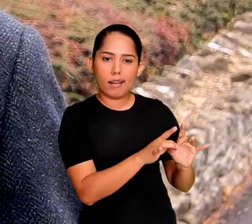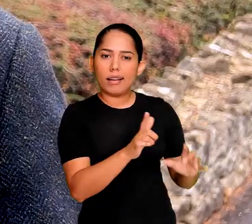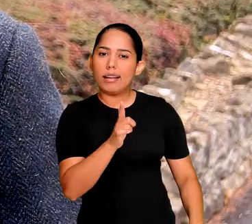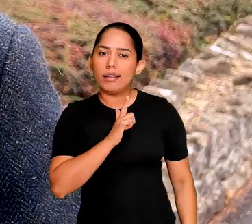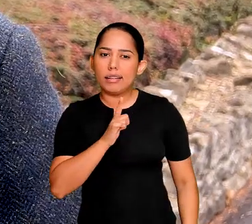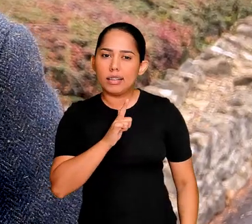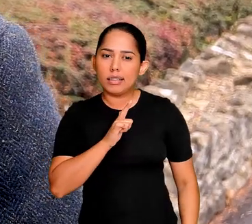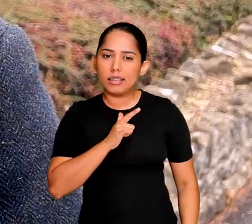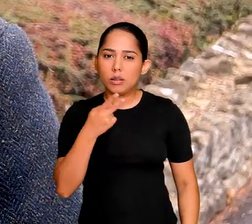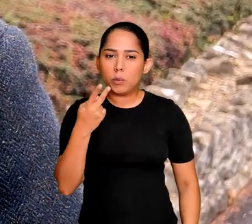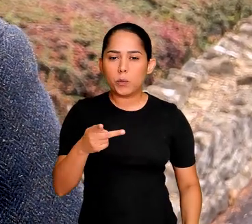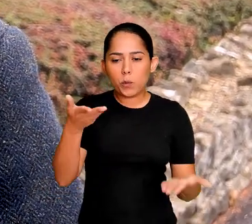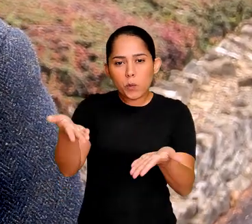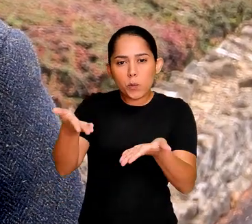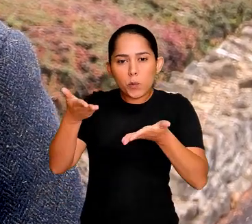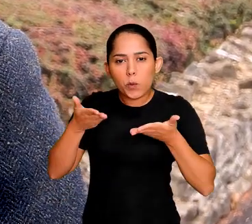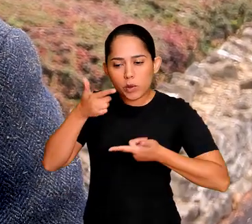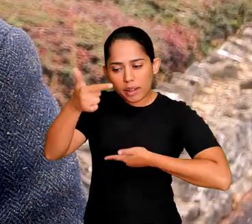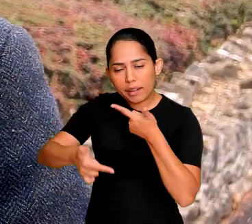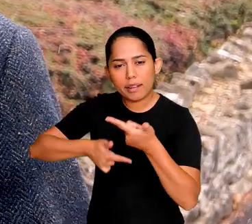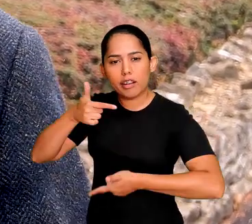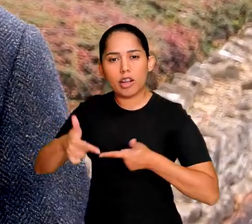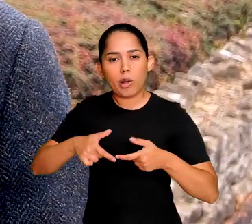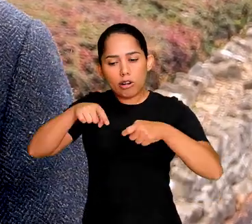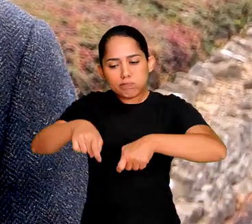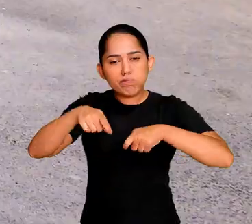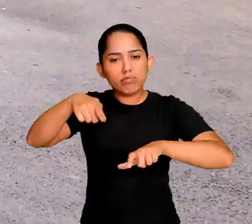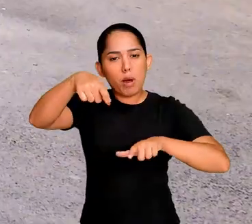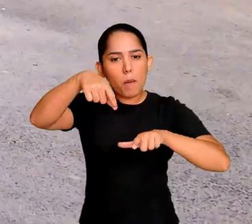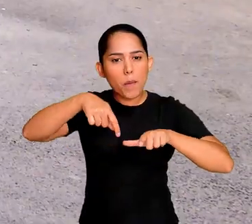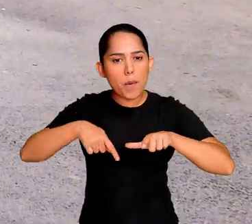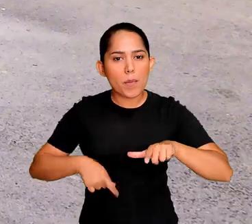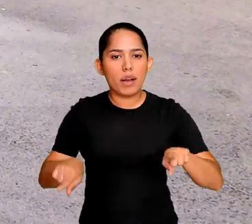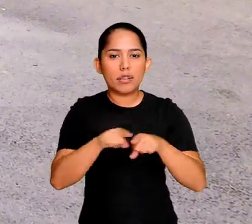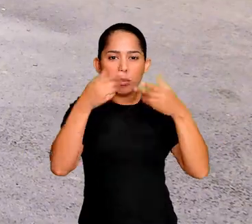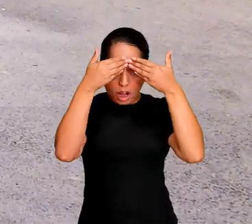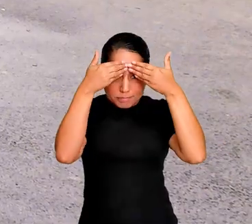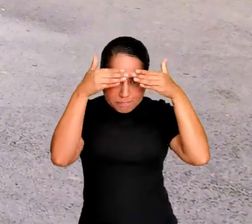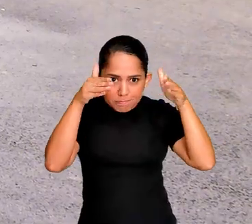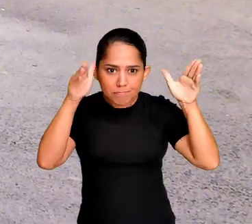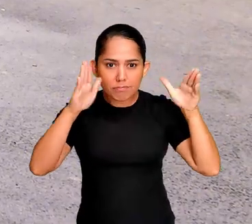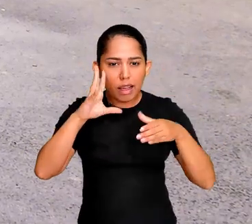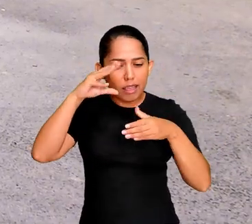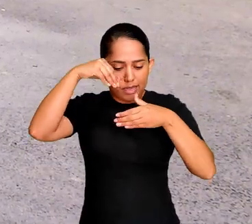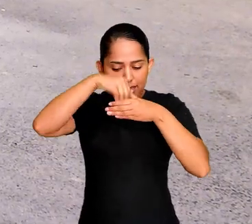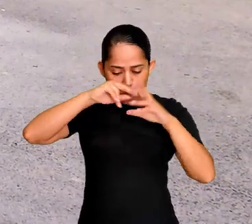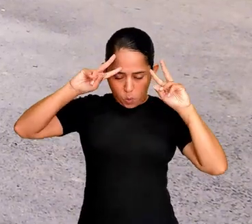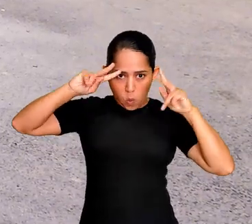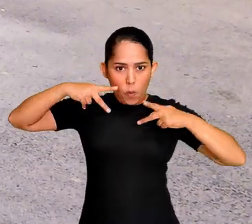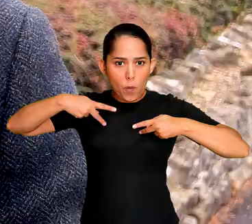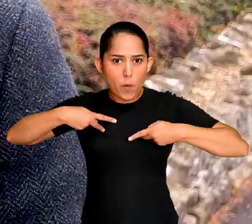wholeness of an invitation not only to work within the farm in a holistic way, but also kind of to become a little bit